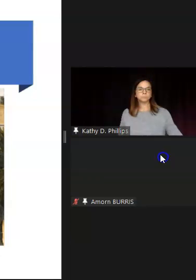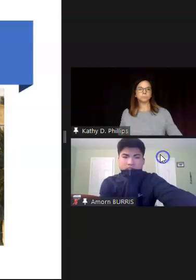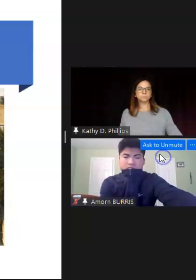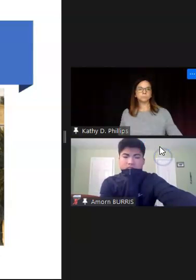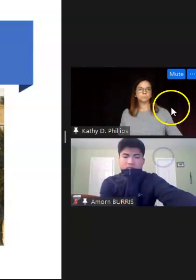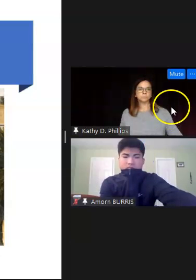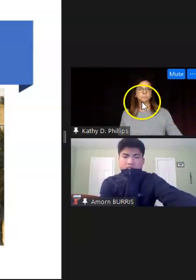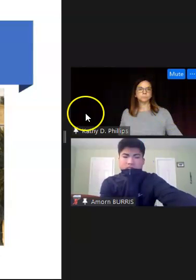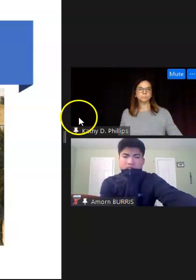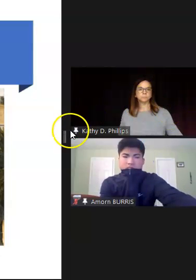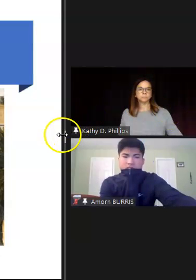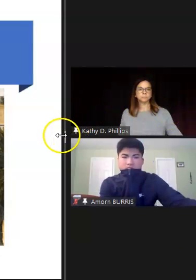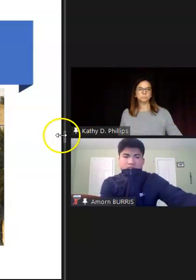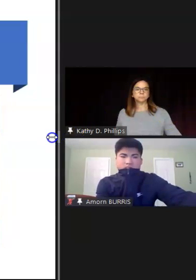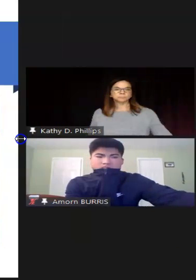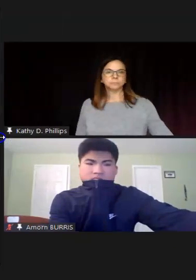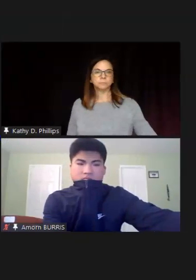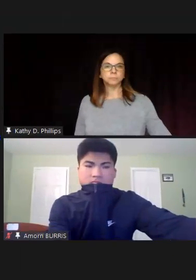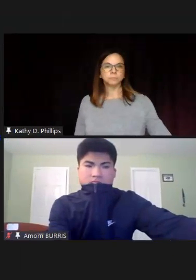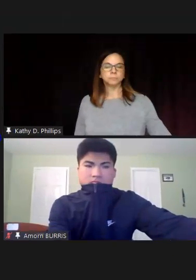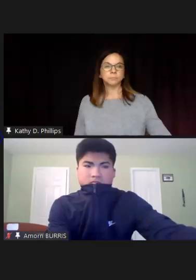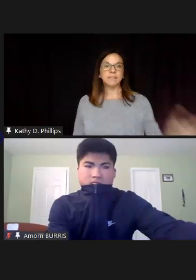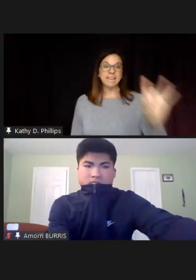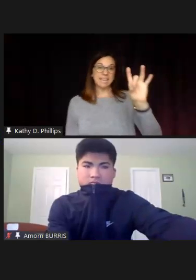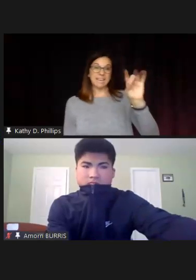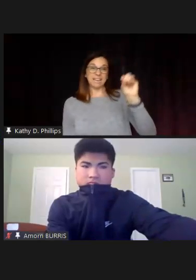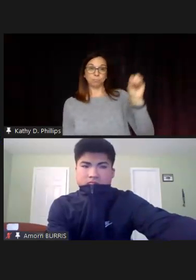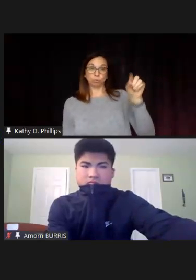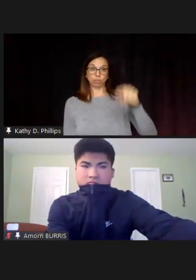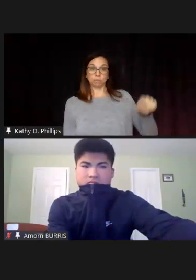Okay, about 80% of you have voted. Make sure you get your vote in.